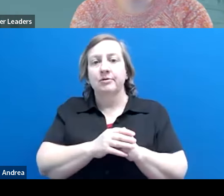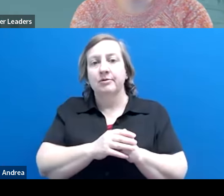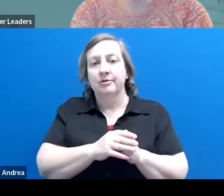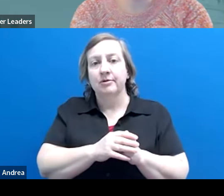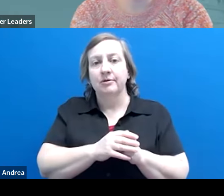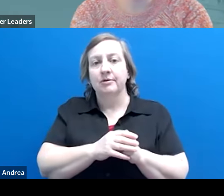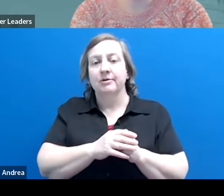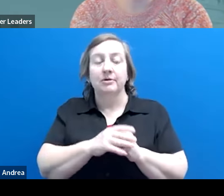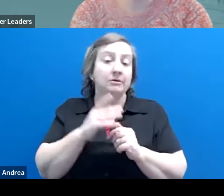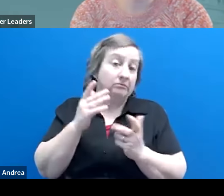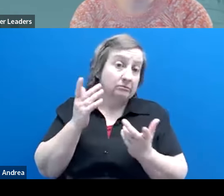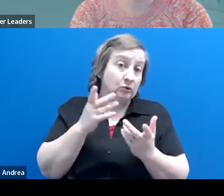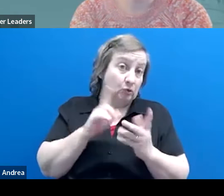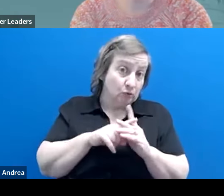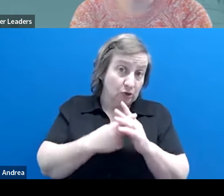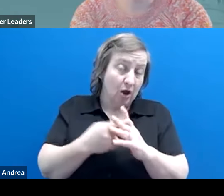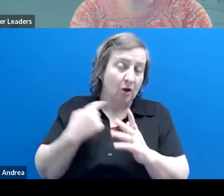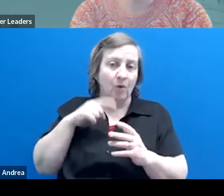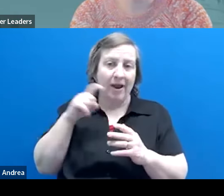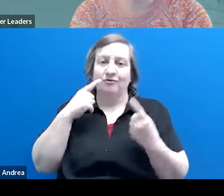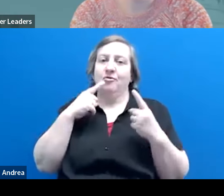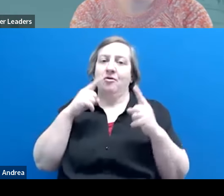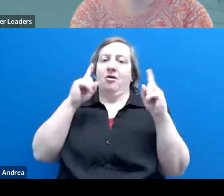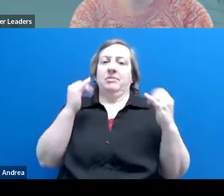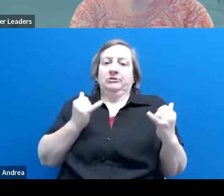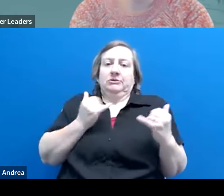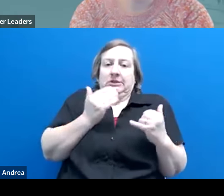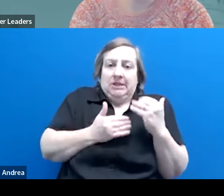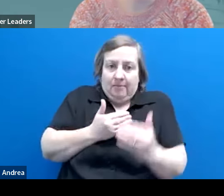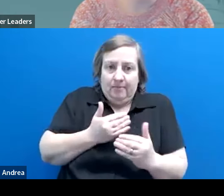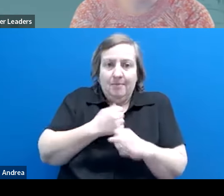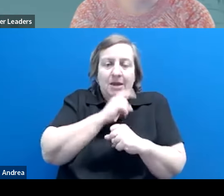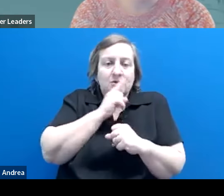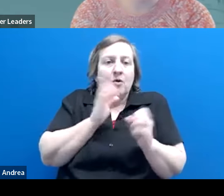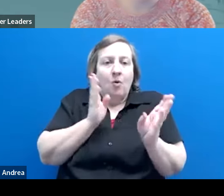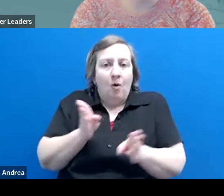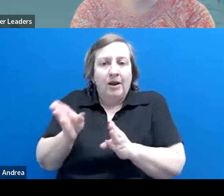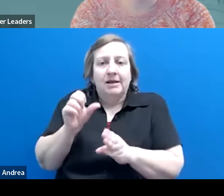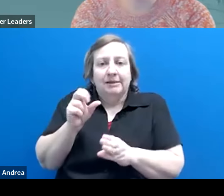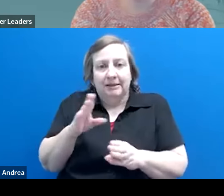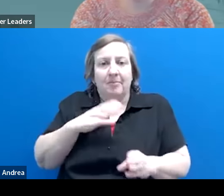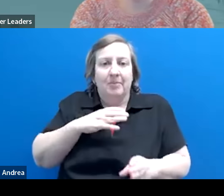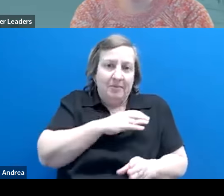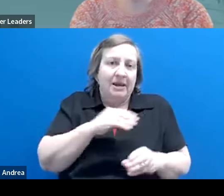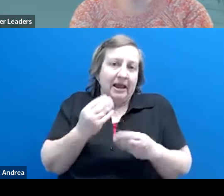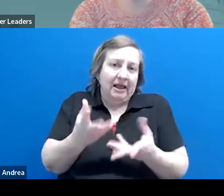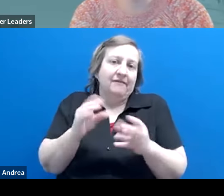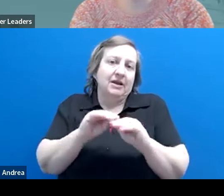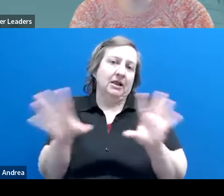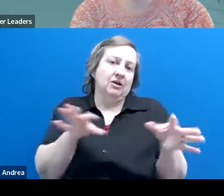to do so, we have to accomplish this step to make sure that we can organize the work of subcommittees and give clear